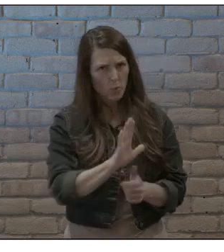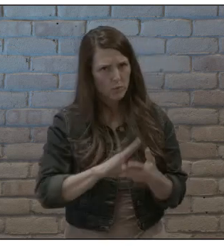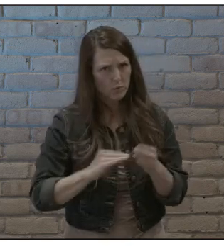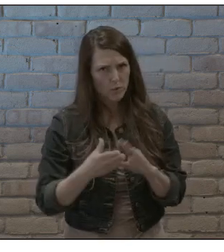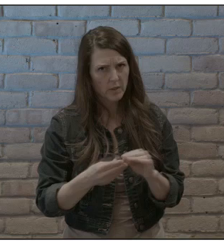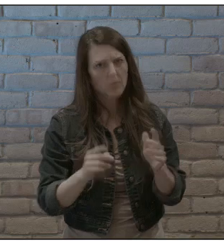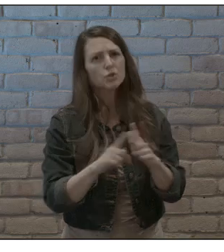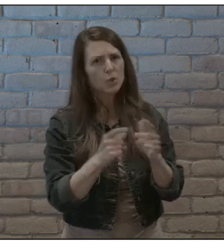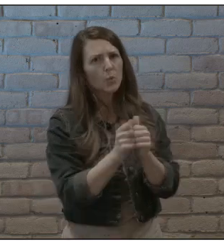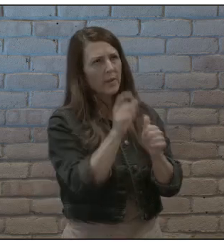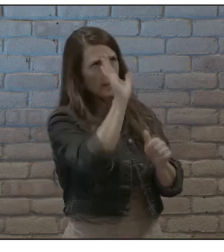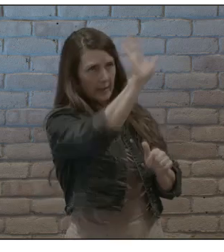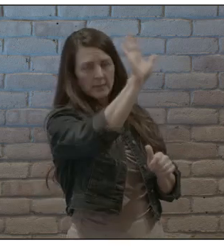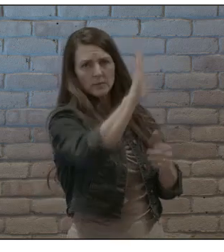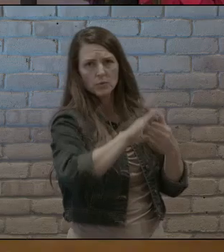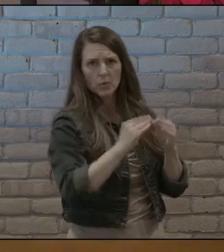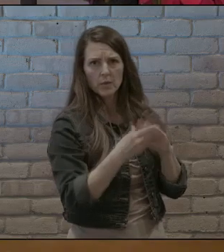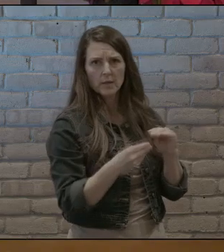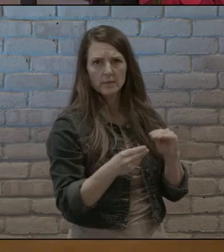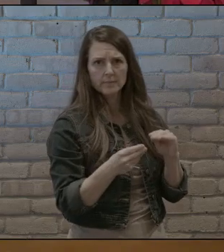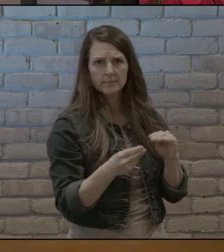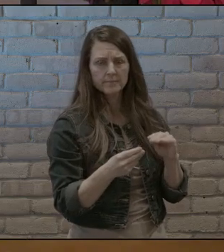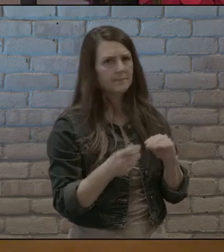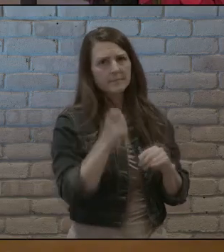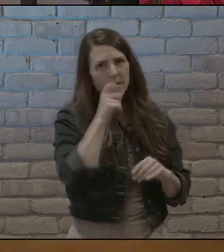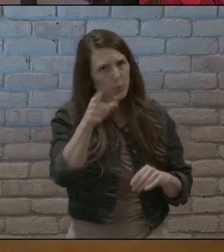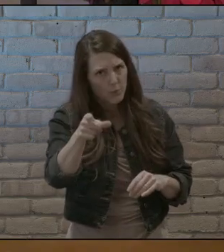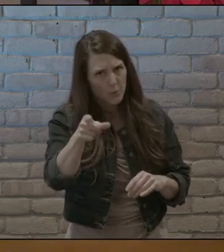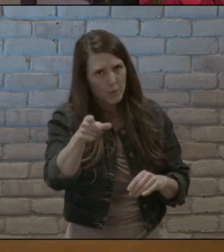Start with him. Don't start with you.